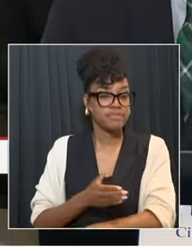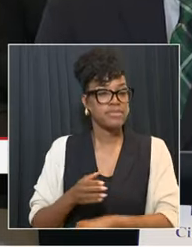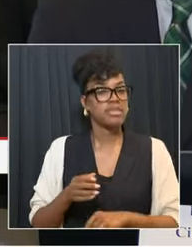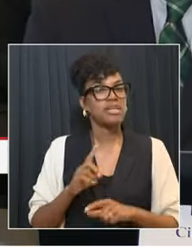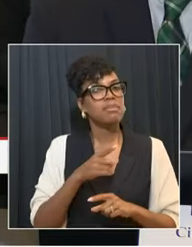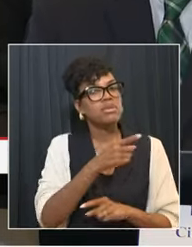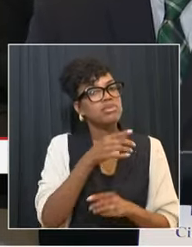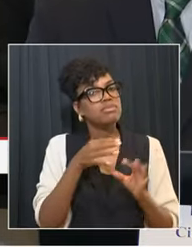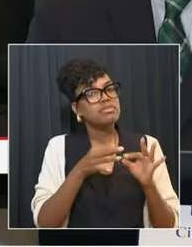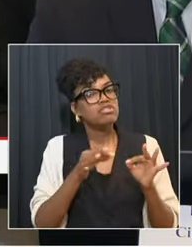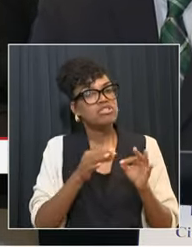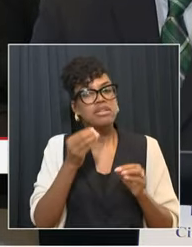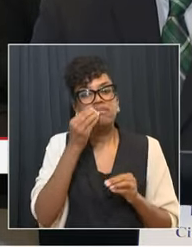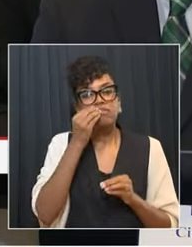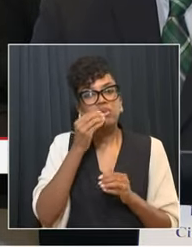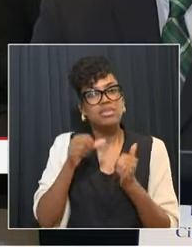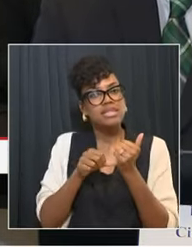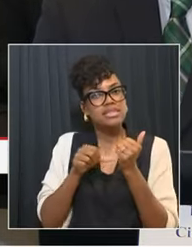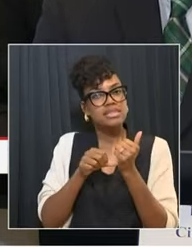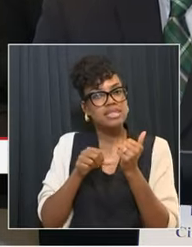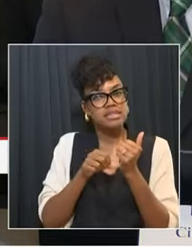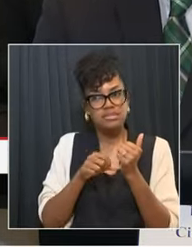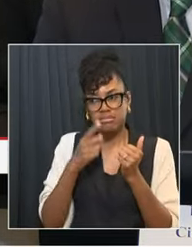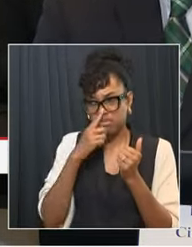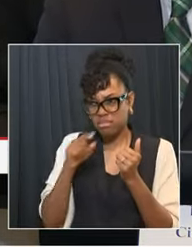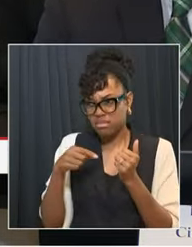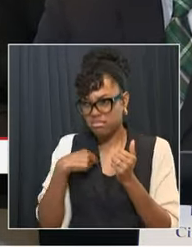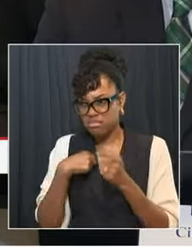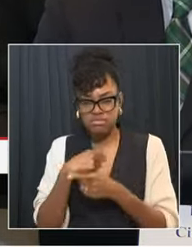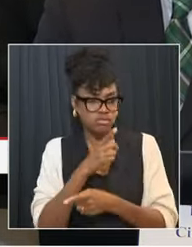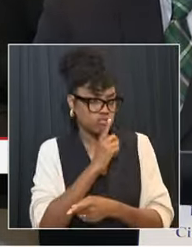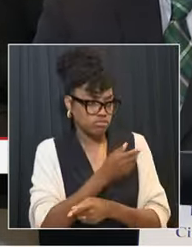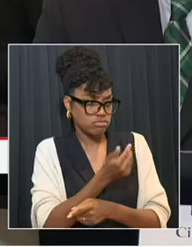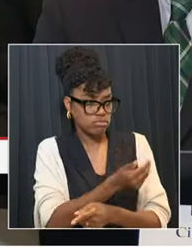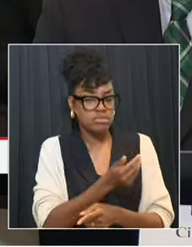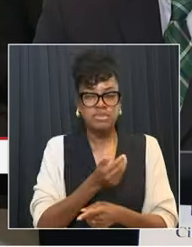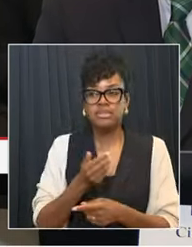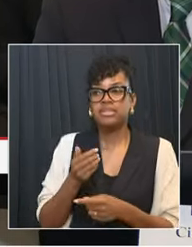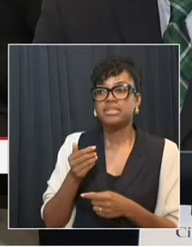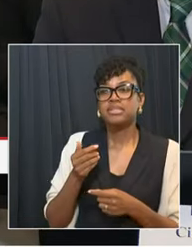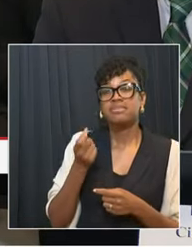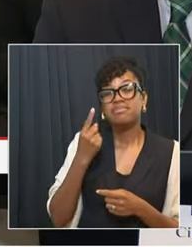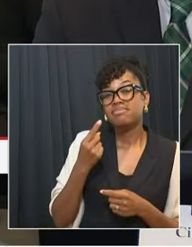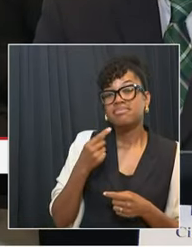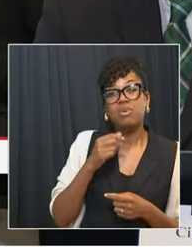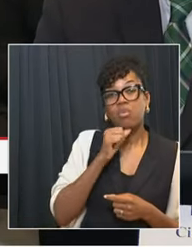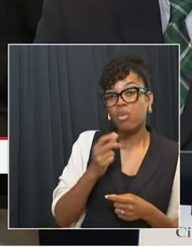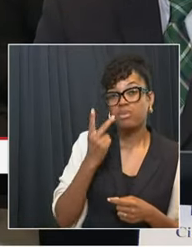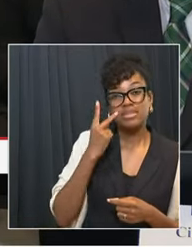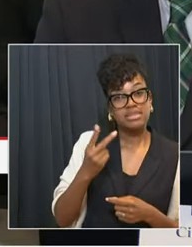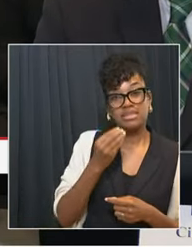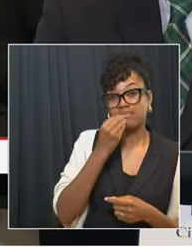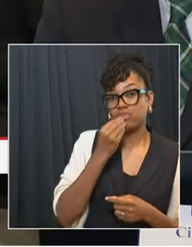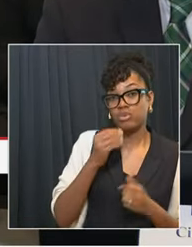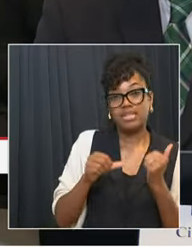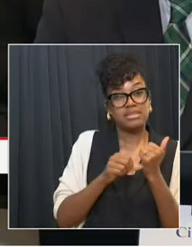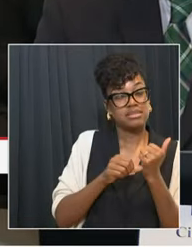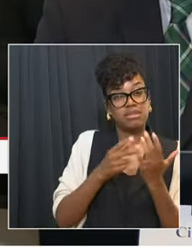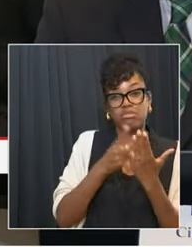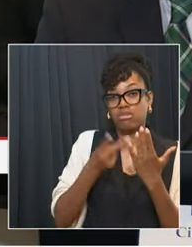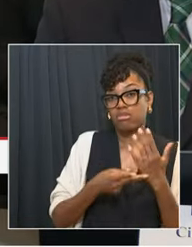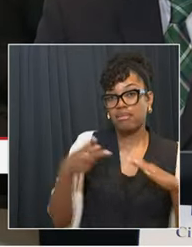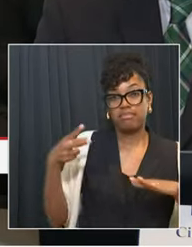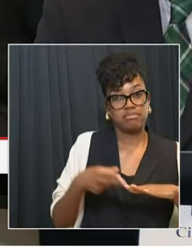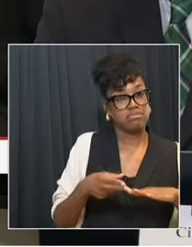food assistance, Mayor, if I could. Sure. And just that you will not see reductions to food assistance programs in